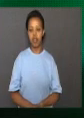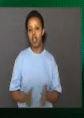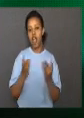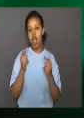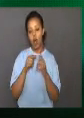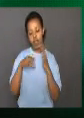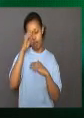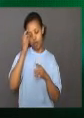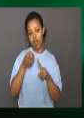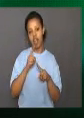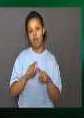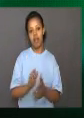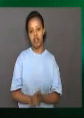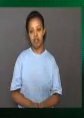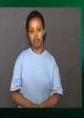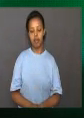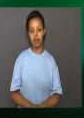Let's get back to our lesson.